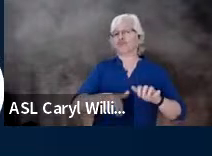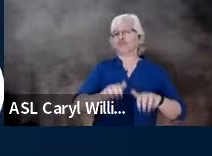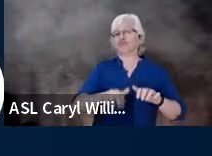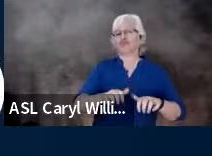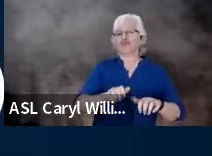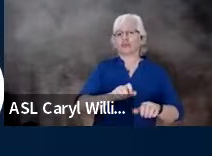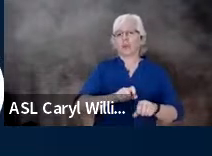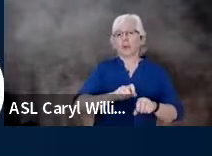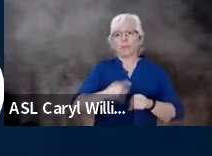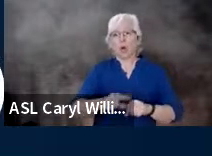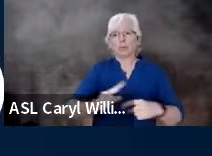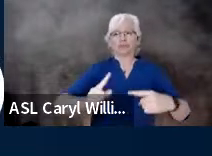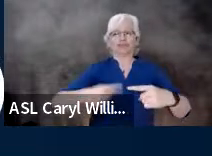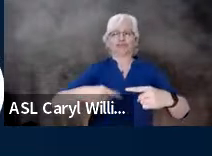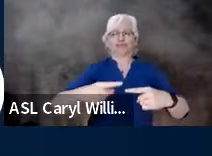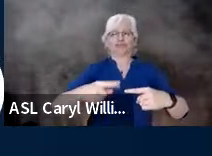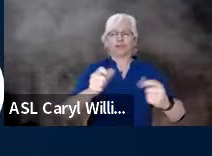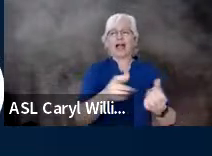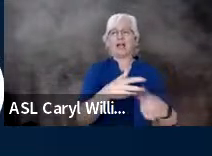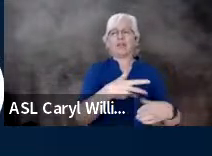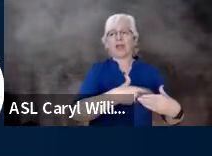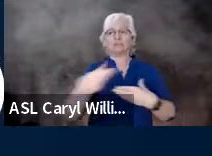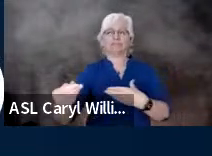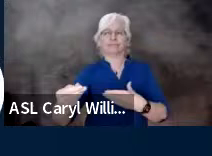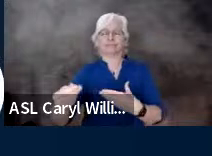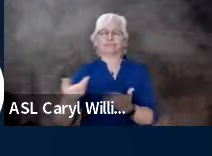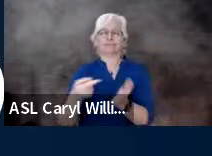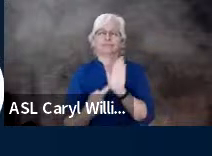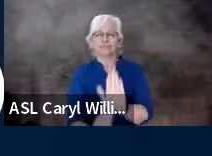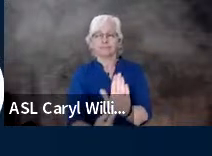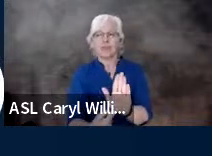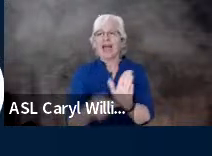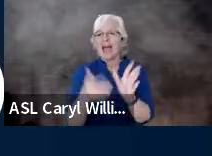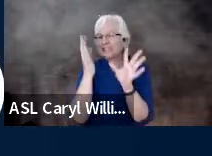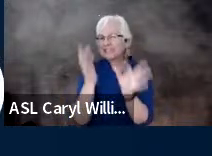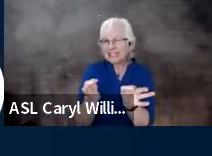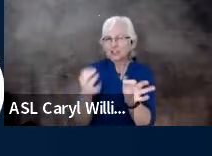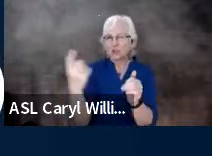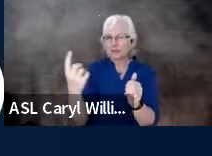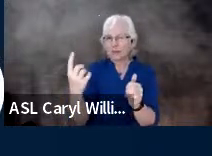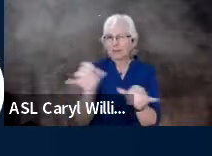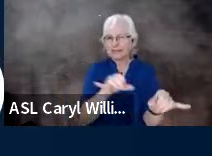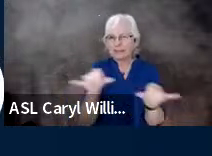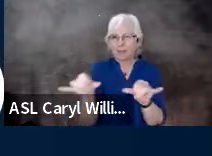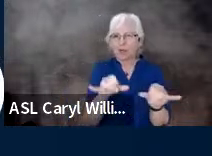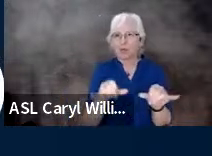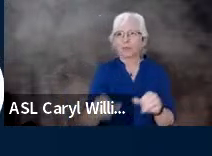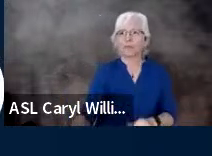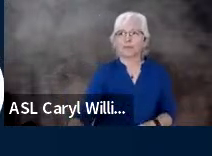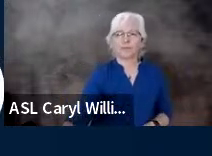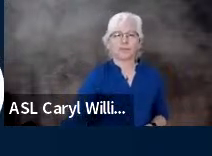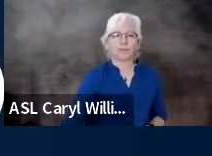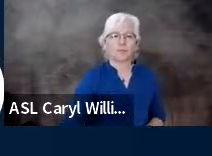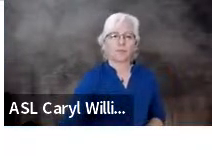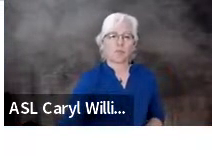an output that could be a decision or something similar. And we can go to the next slide.